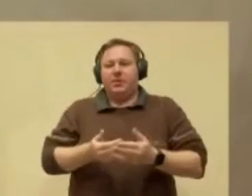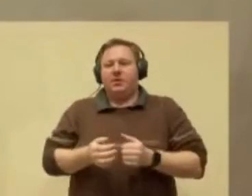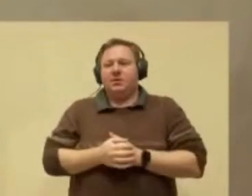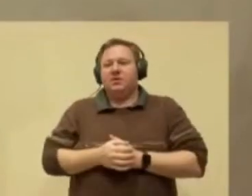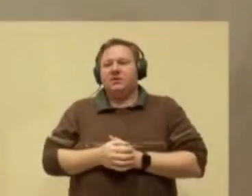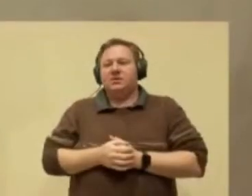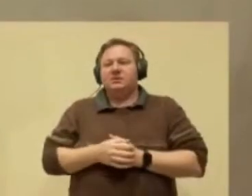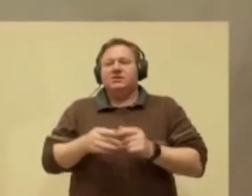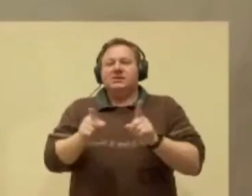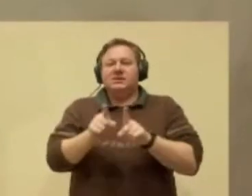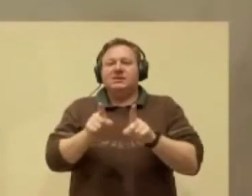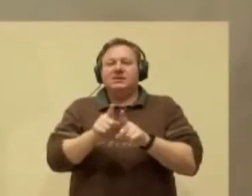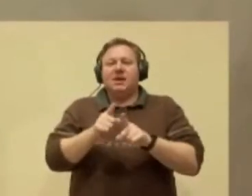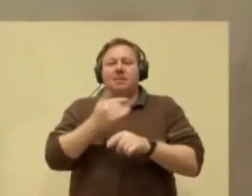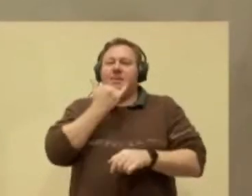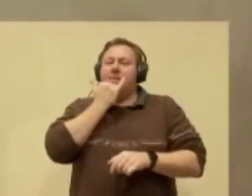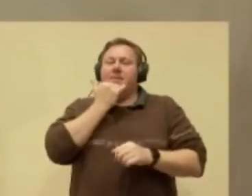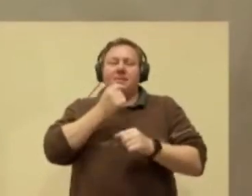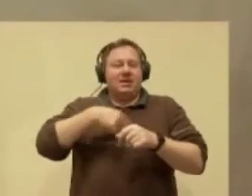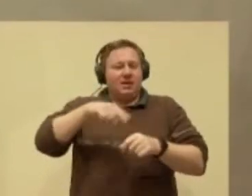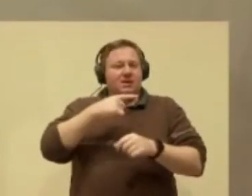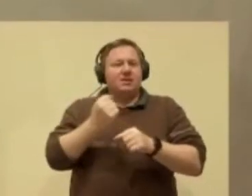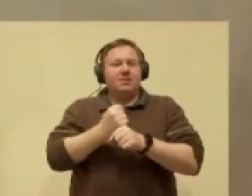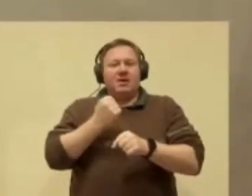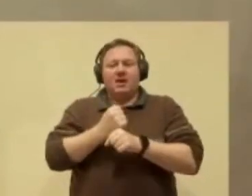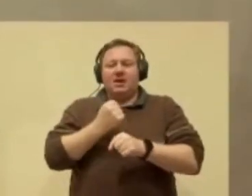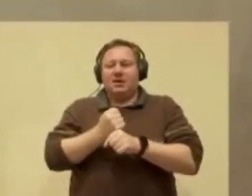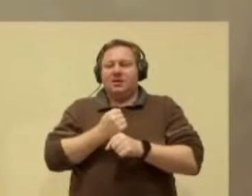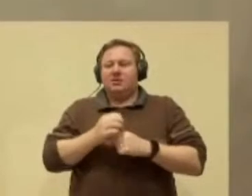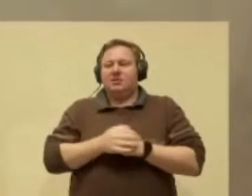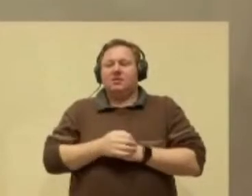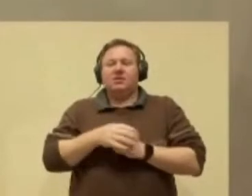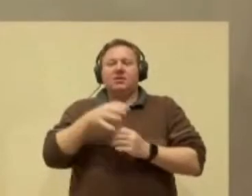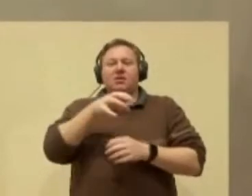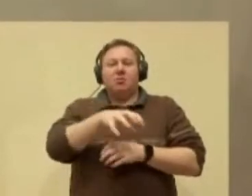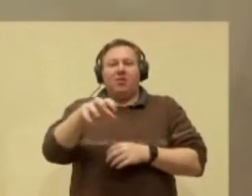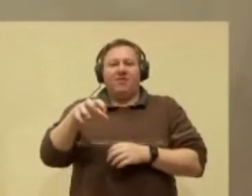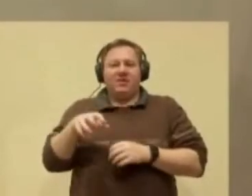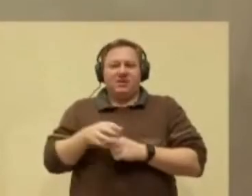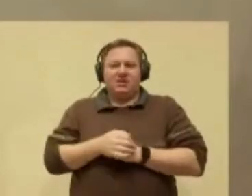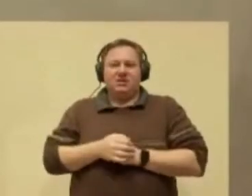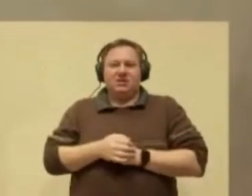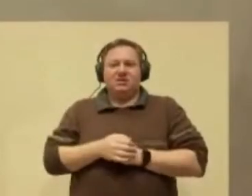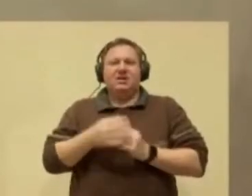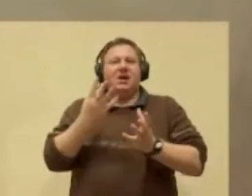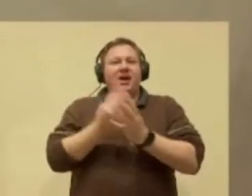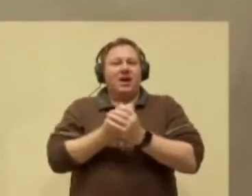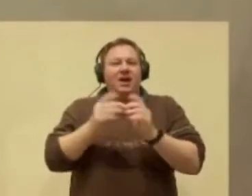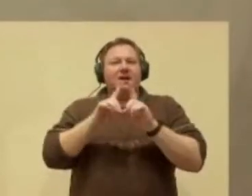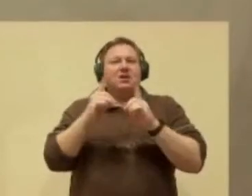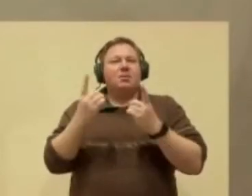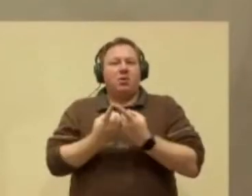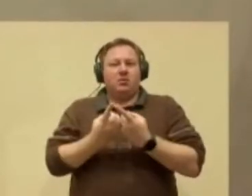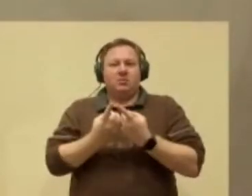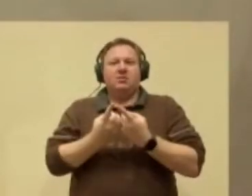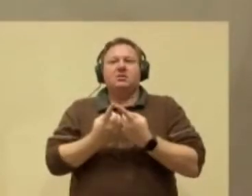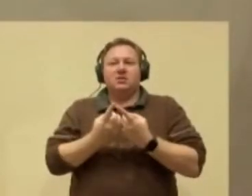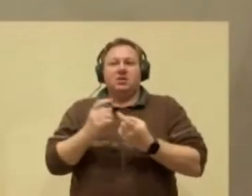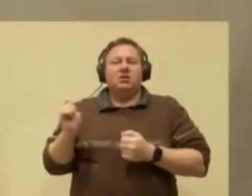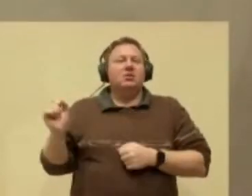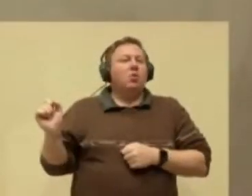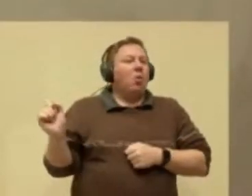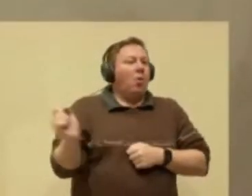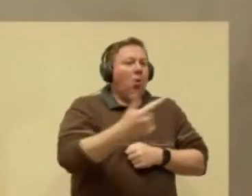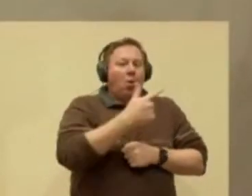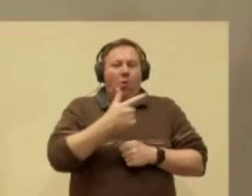but also what pleases us a lot as the province all departments managed to report